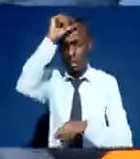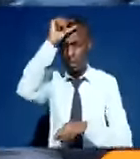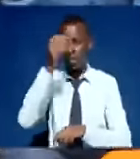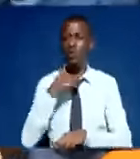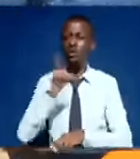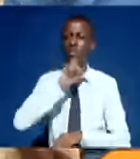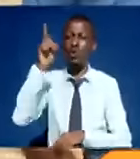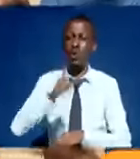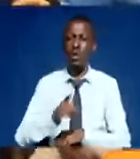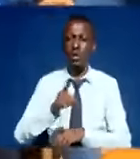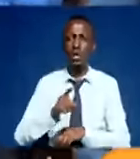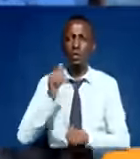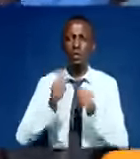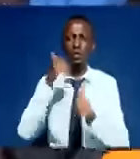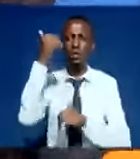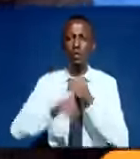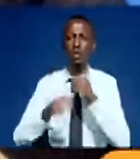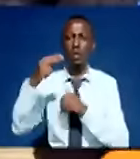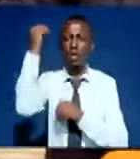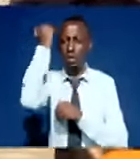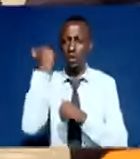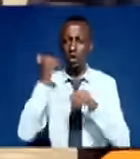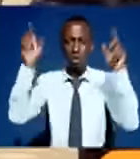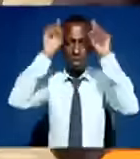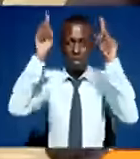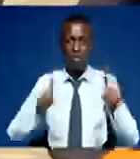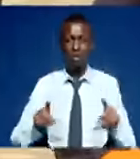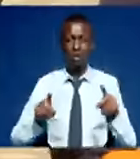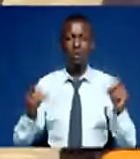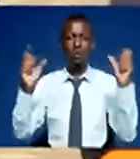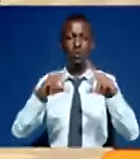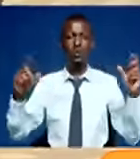orders that suspend the High Court decision which declared